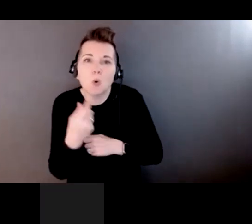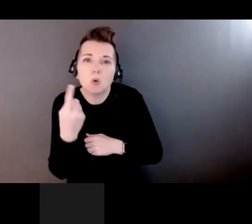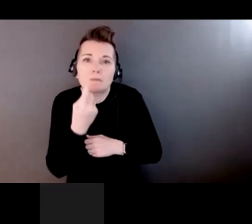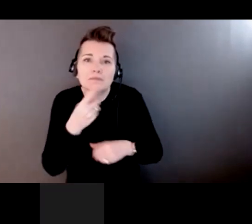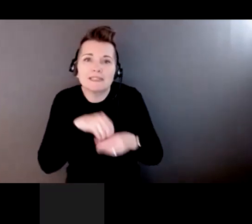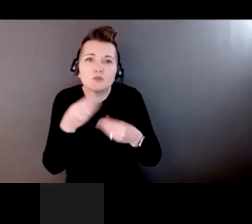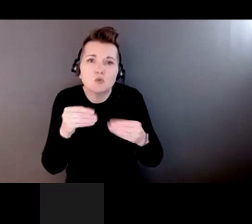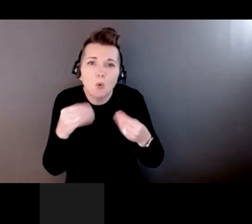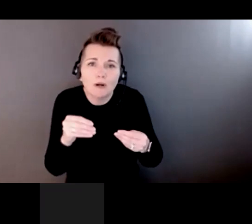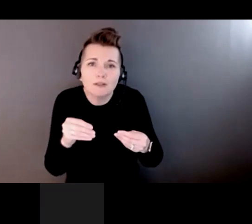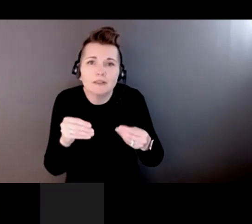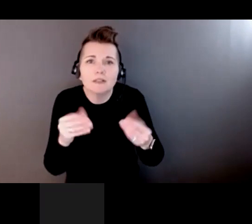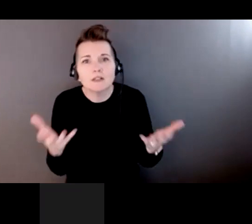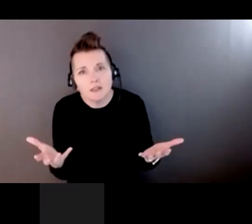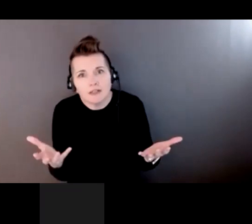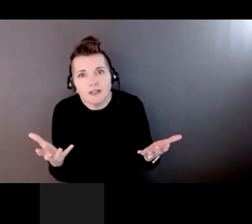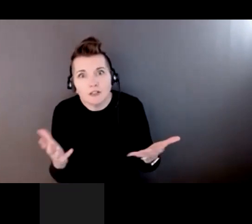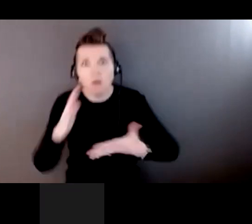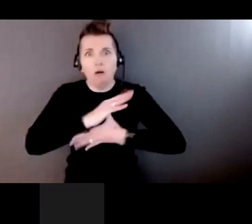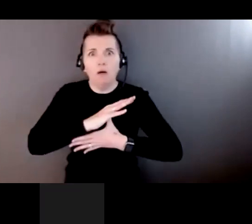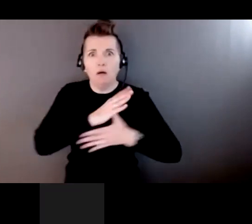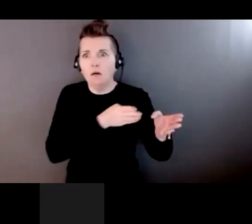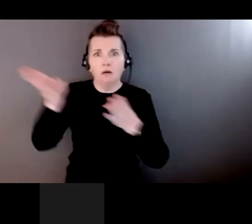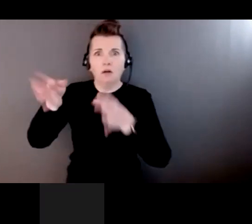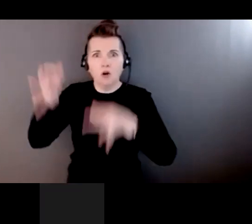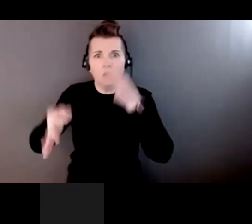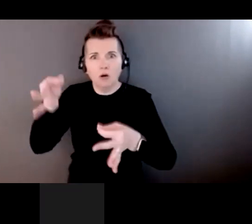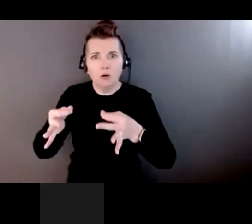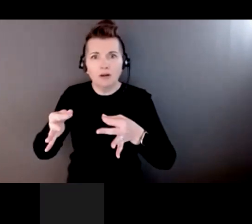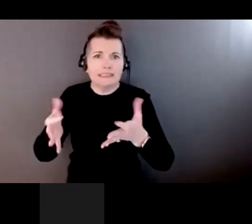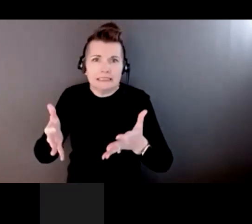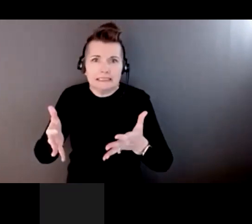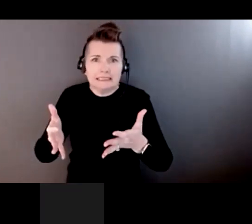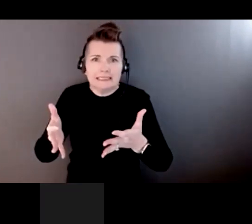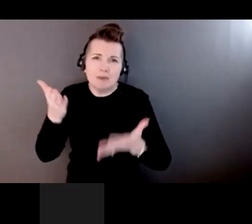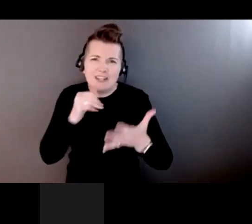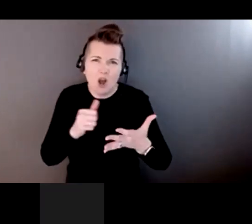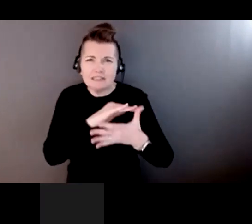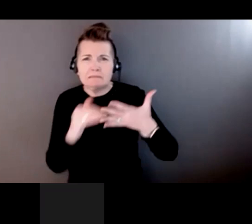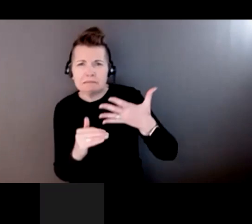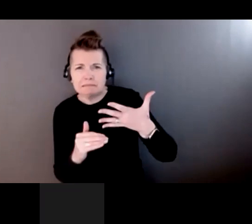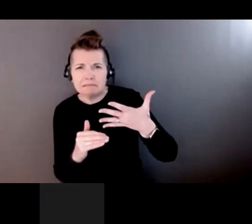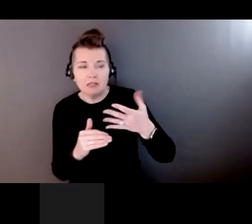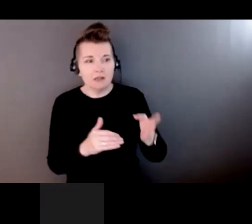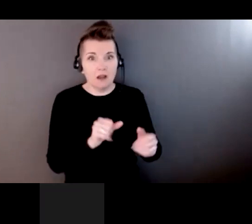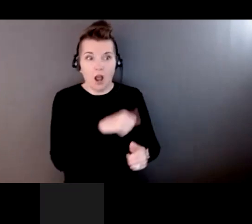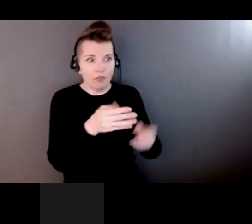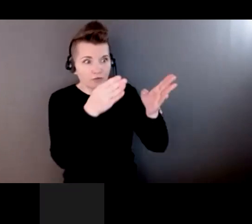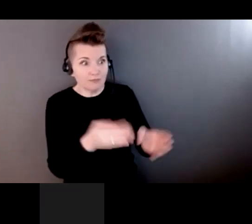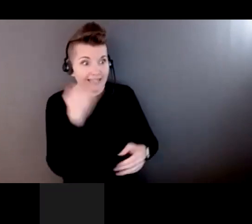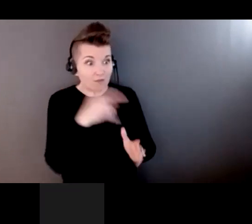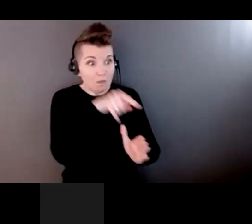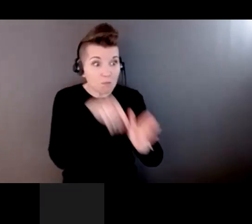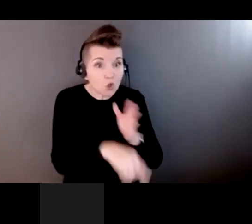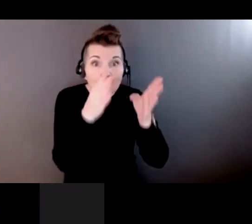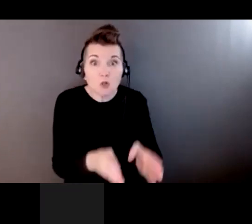Presumably ineligible things we cannot divert people on, murder, and then a class in the middle where maybe we could, maybe we couldn't